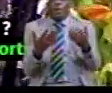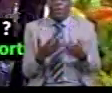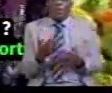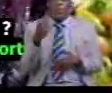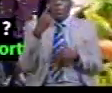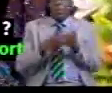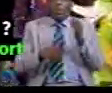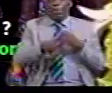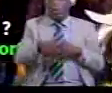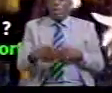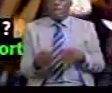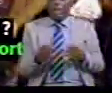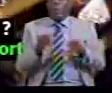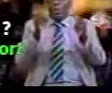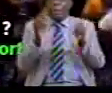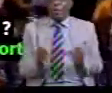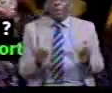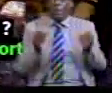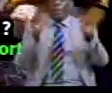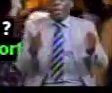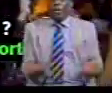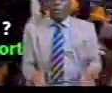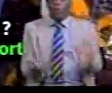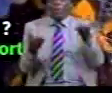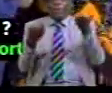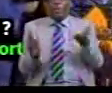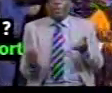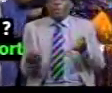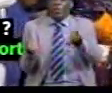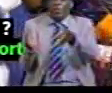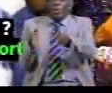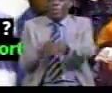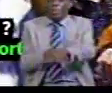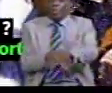What God of power can raise the